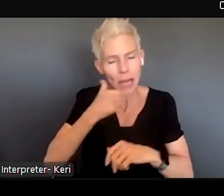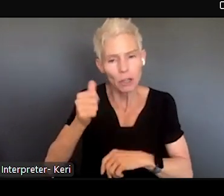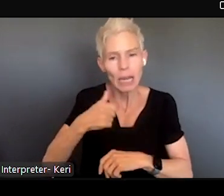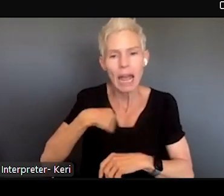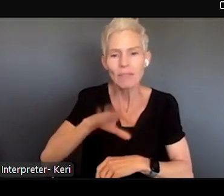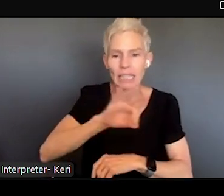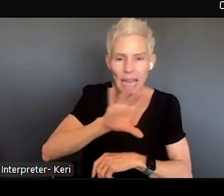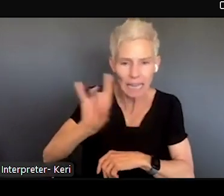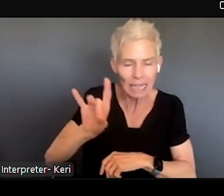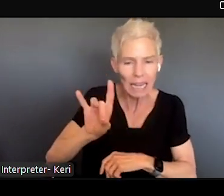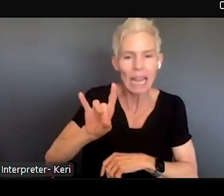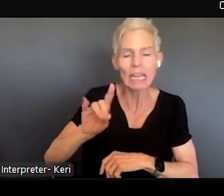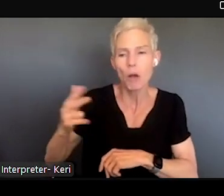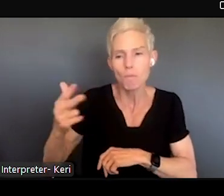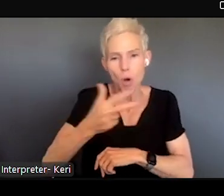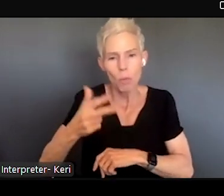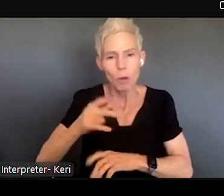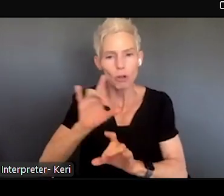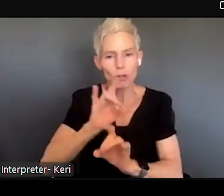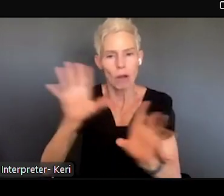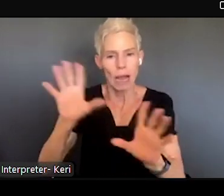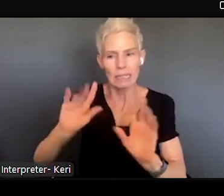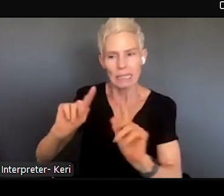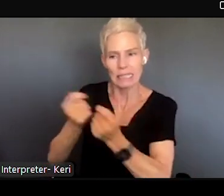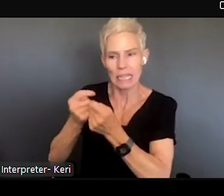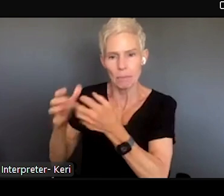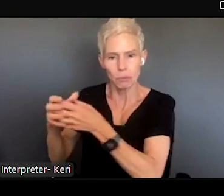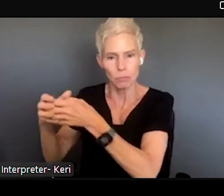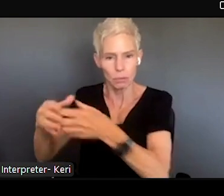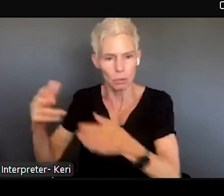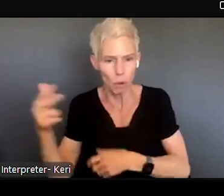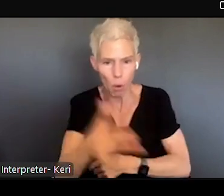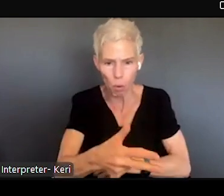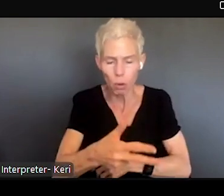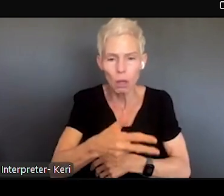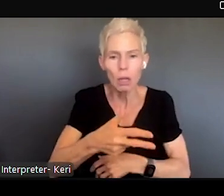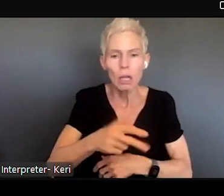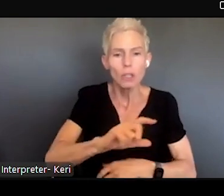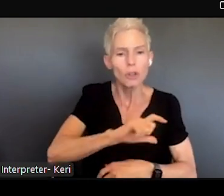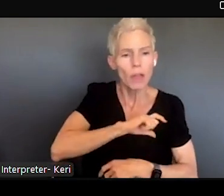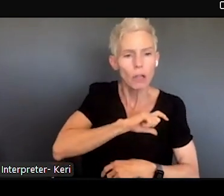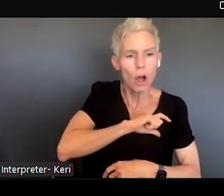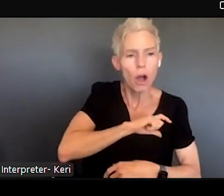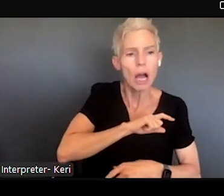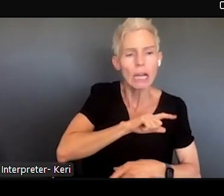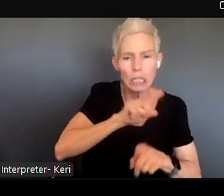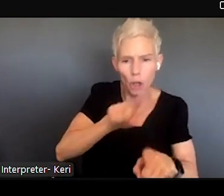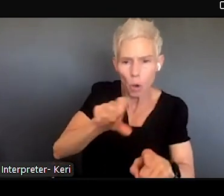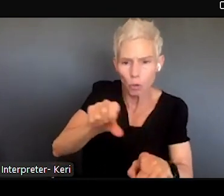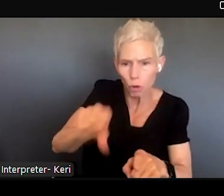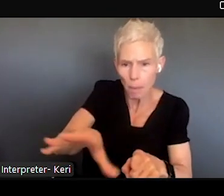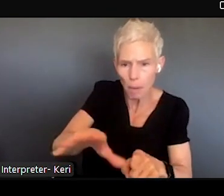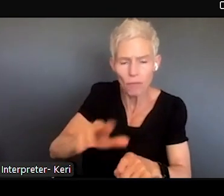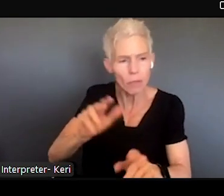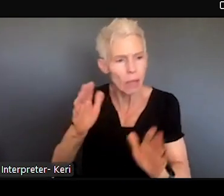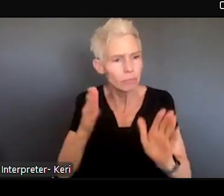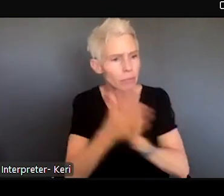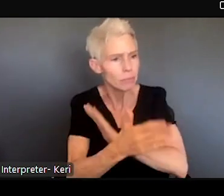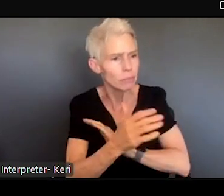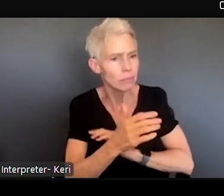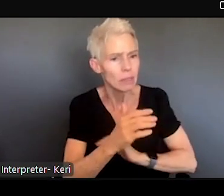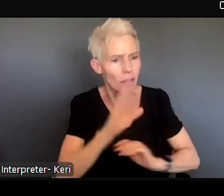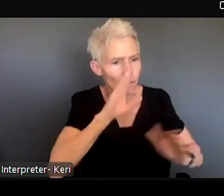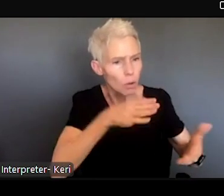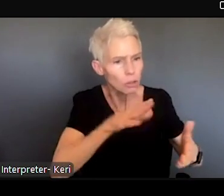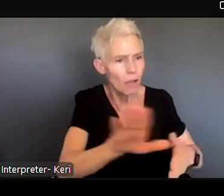crisis stabilization, so that law enforcement can just drop off and they can get back to their jobs. So that's